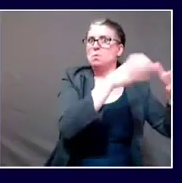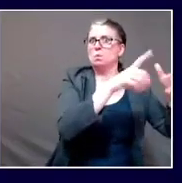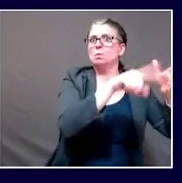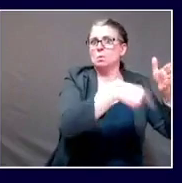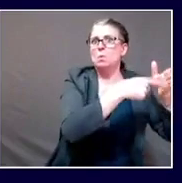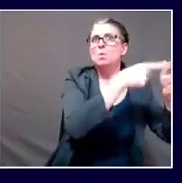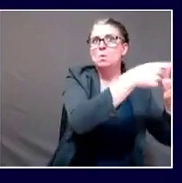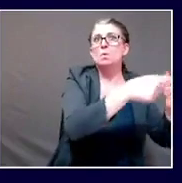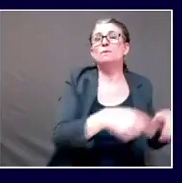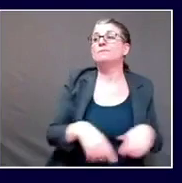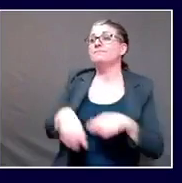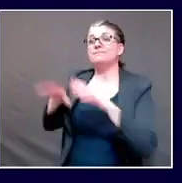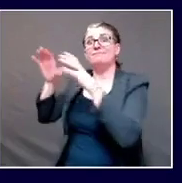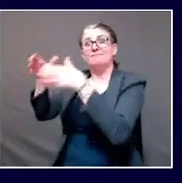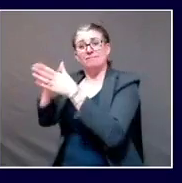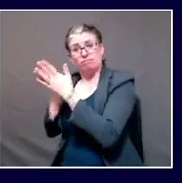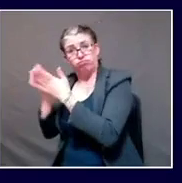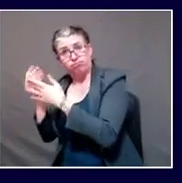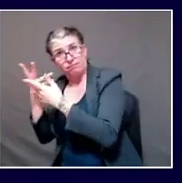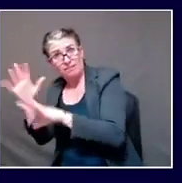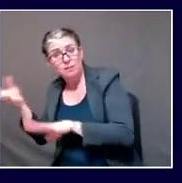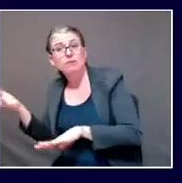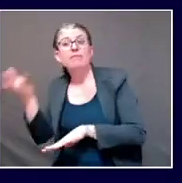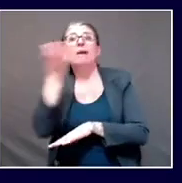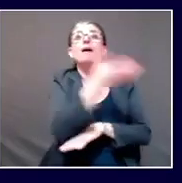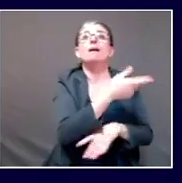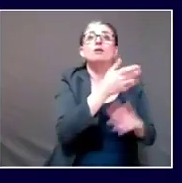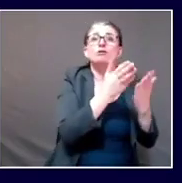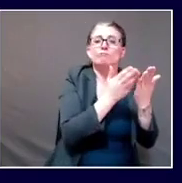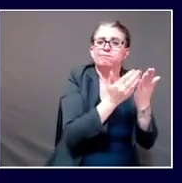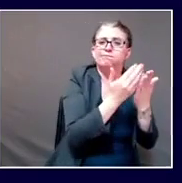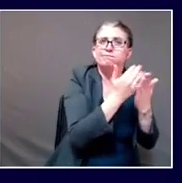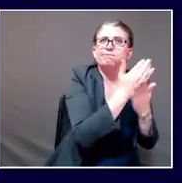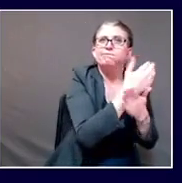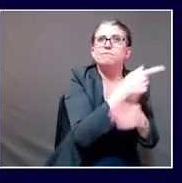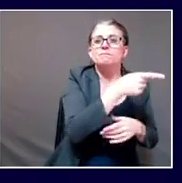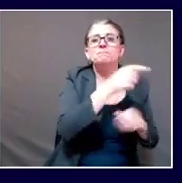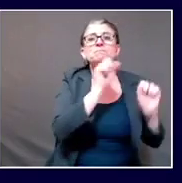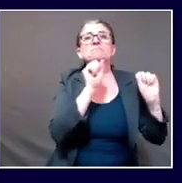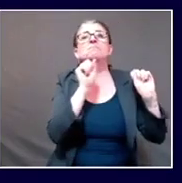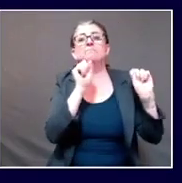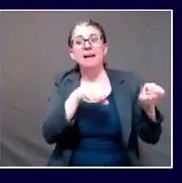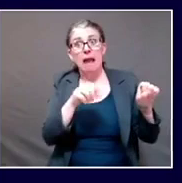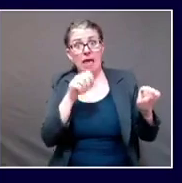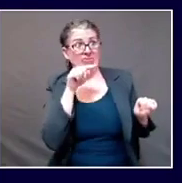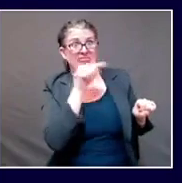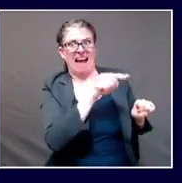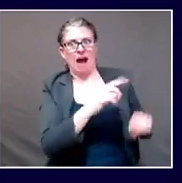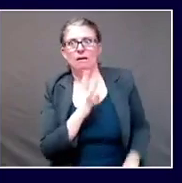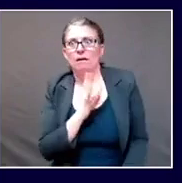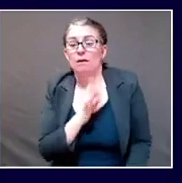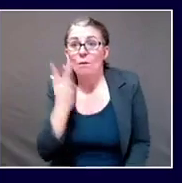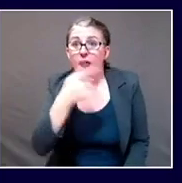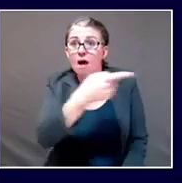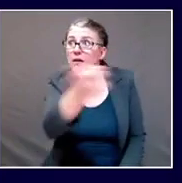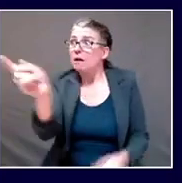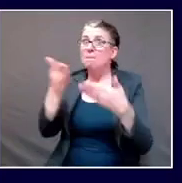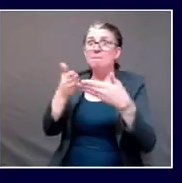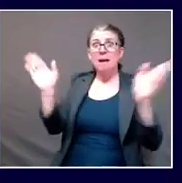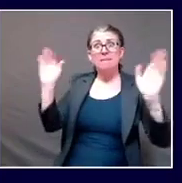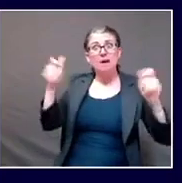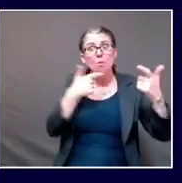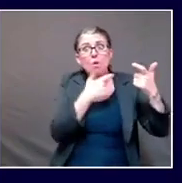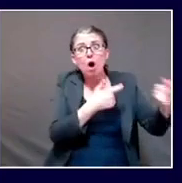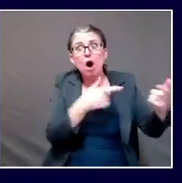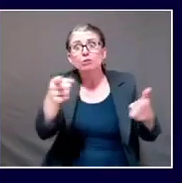anyone to listen to. And the U S CDC's committee is equally broadcast and open to anyone to the public to listen in on their deliberations.